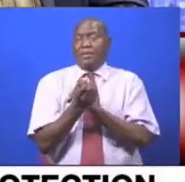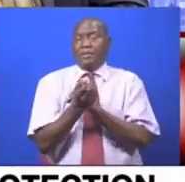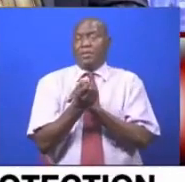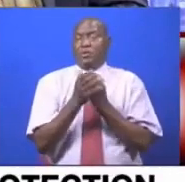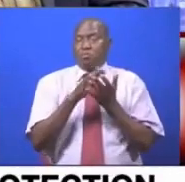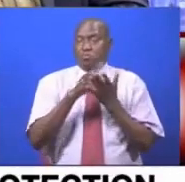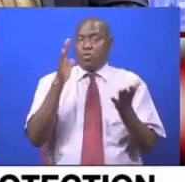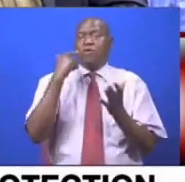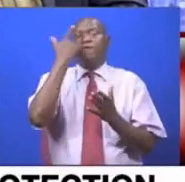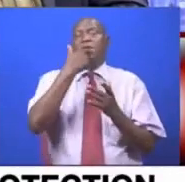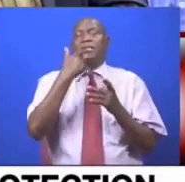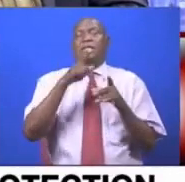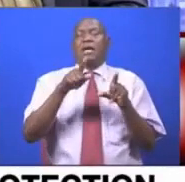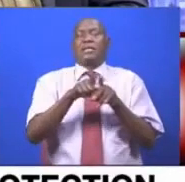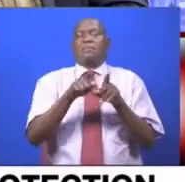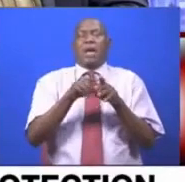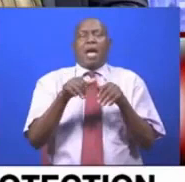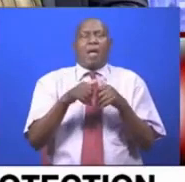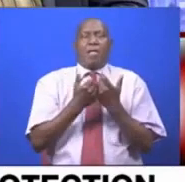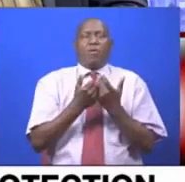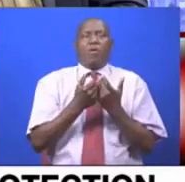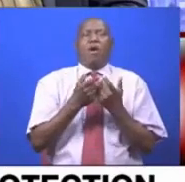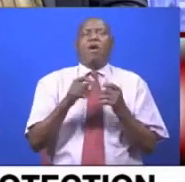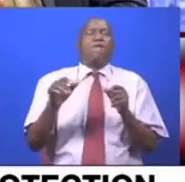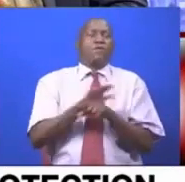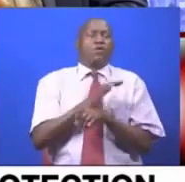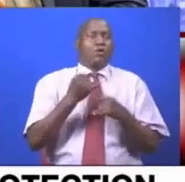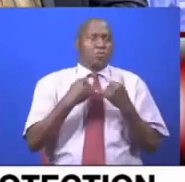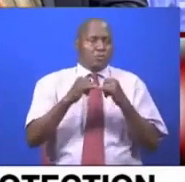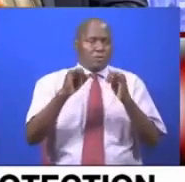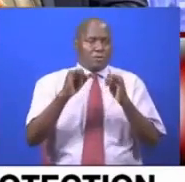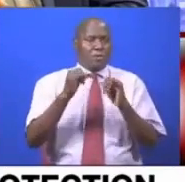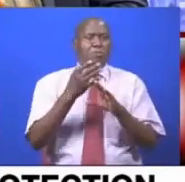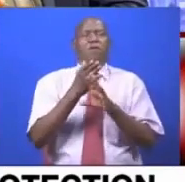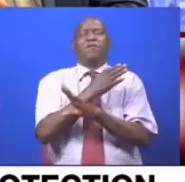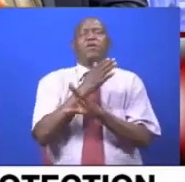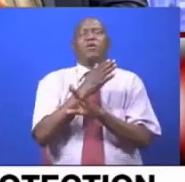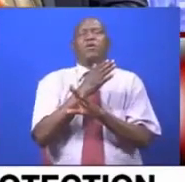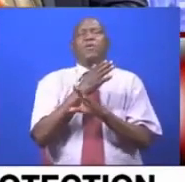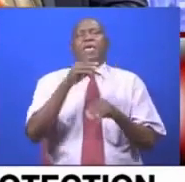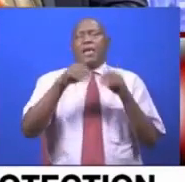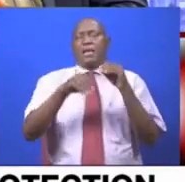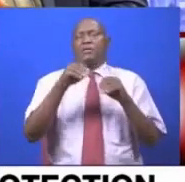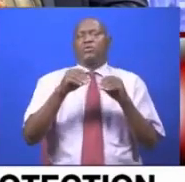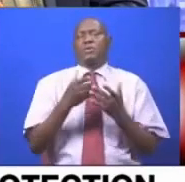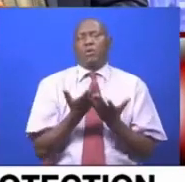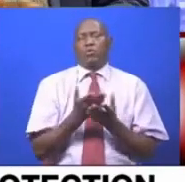it will look like if the Data Protection Act was fully implemented before we went for elections in